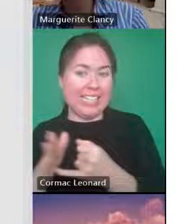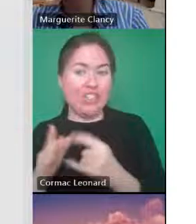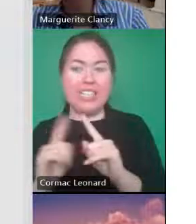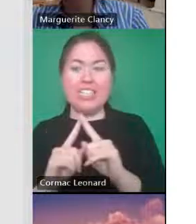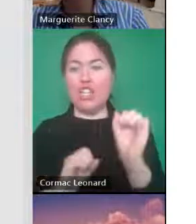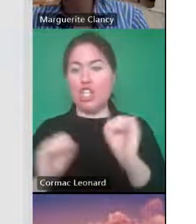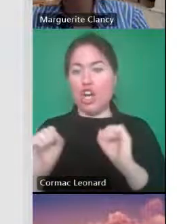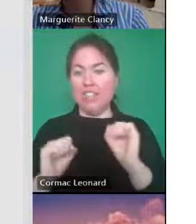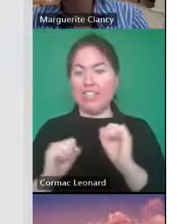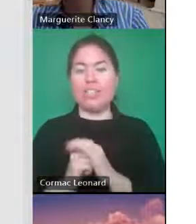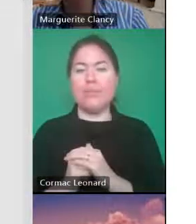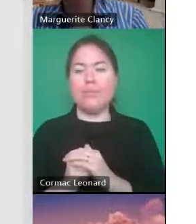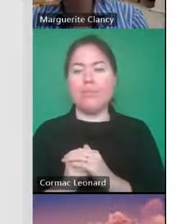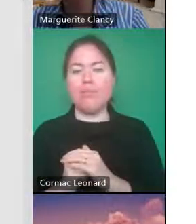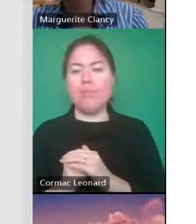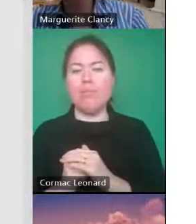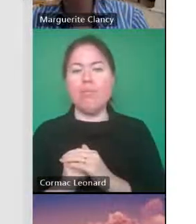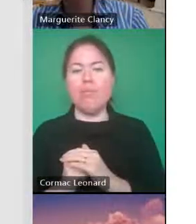services. So,